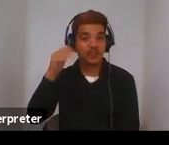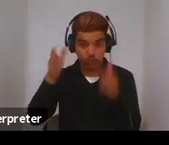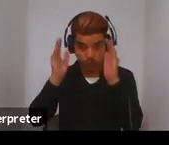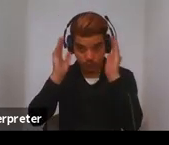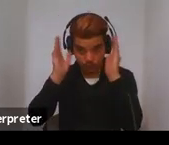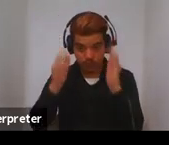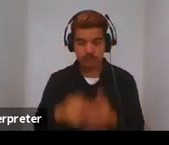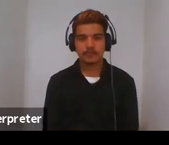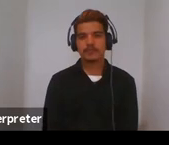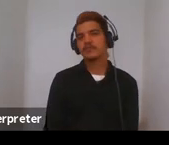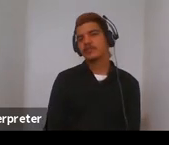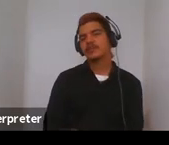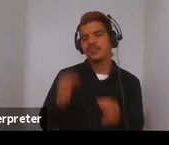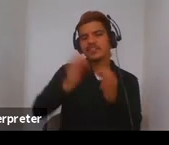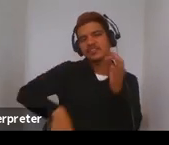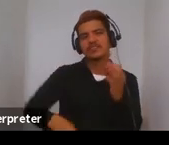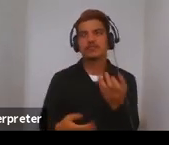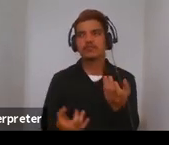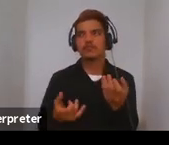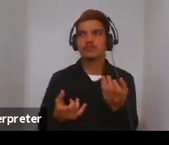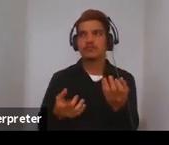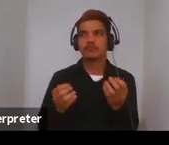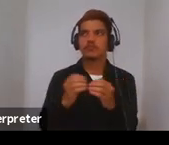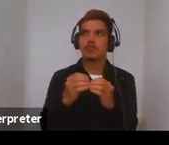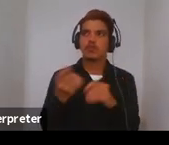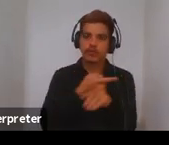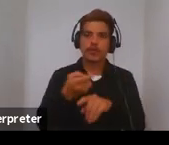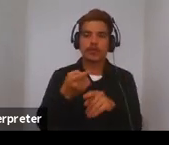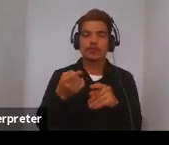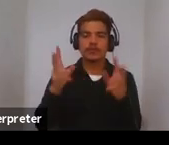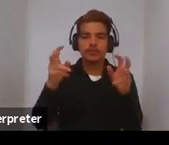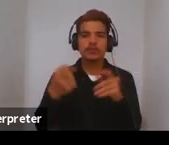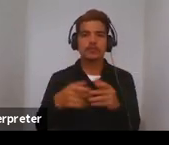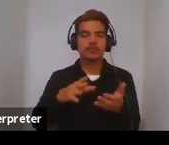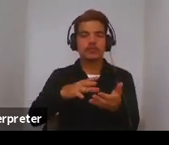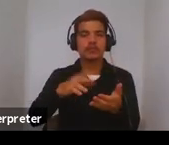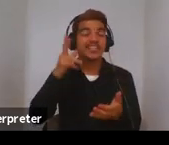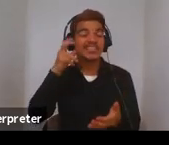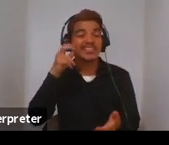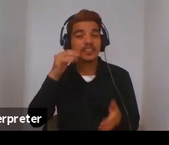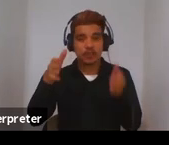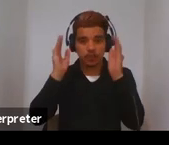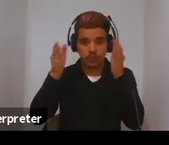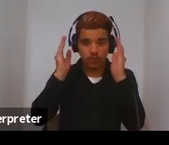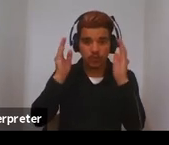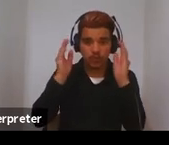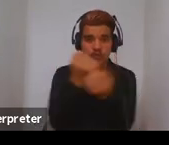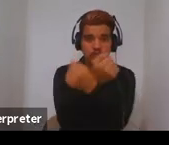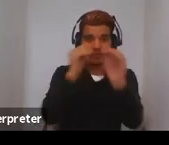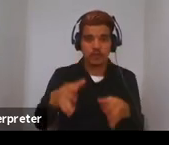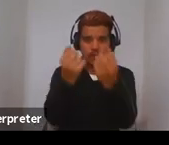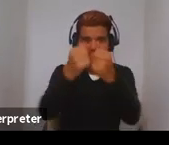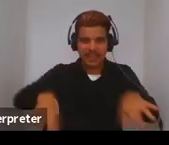that in simple word, in more common terms, is listening to the survivor without judgment. And